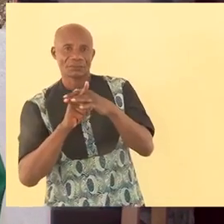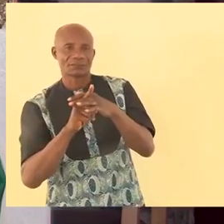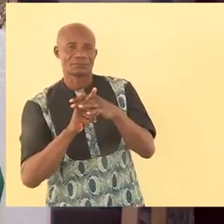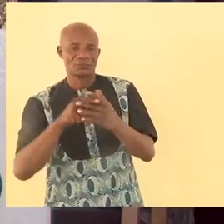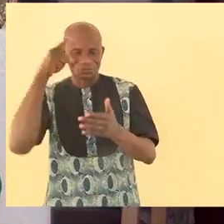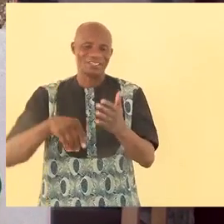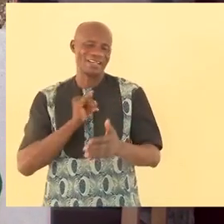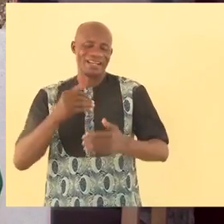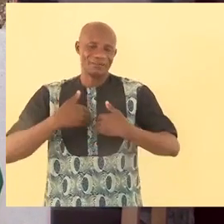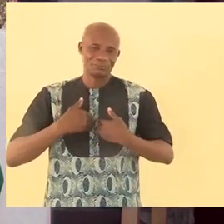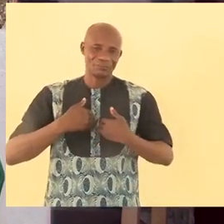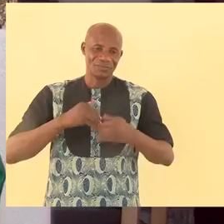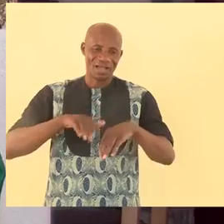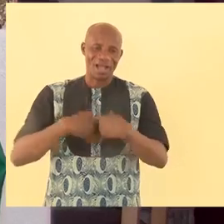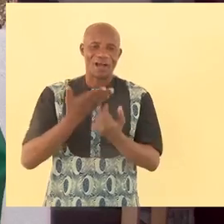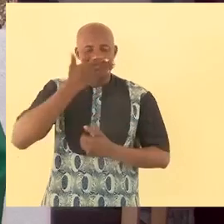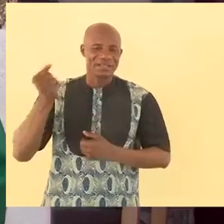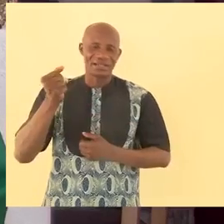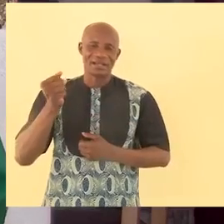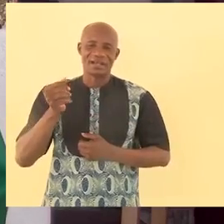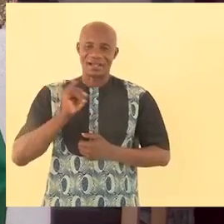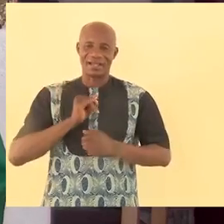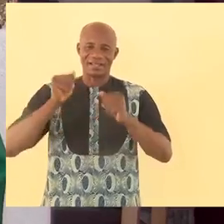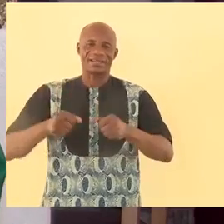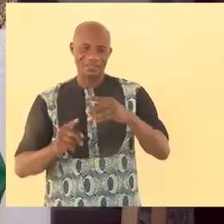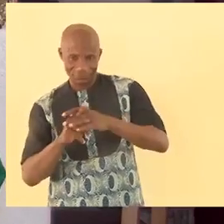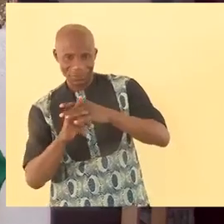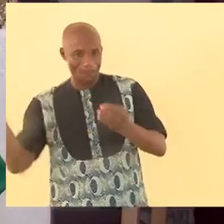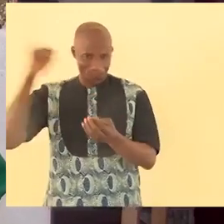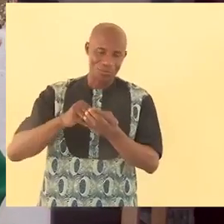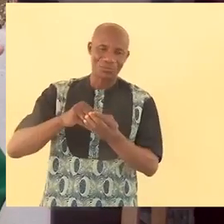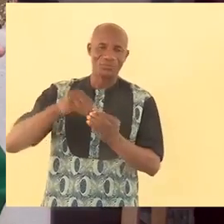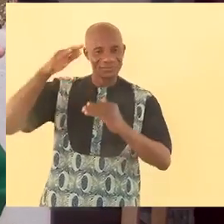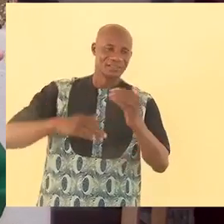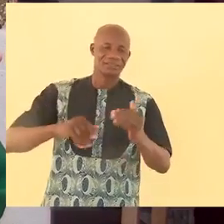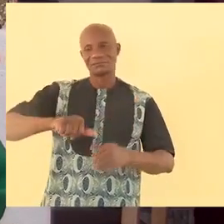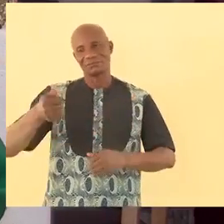appearance, what I have, how better I can appear more than.